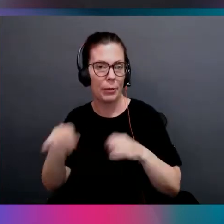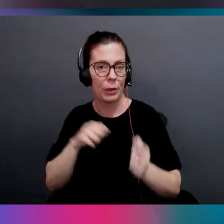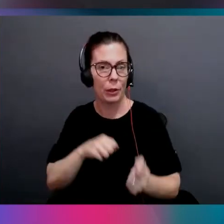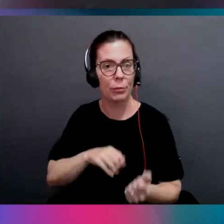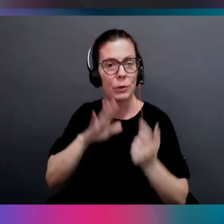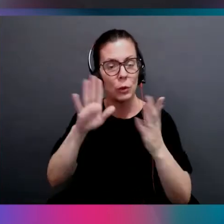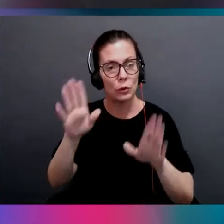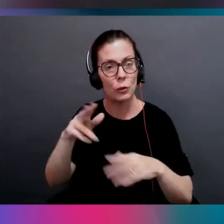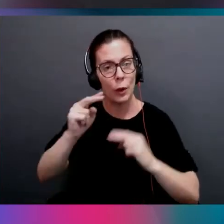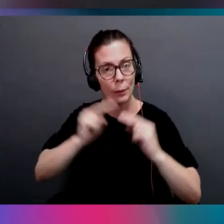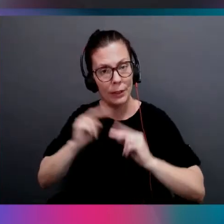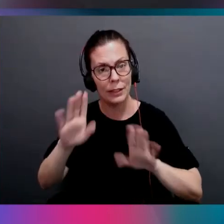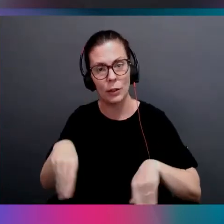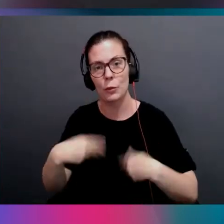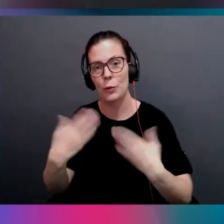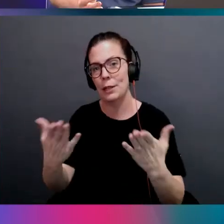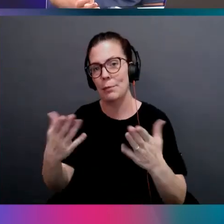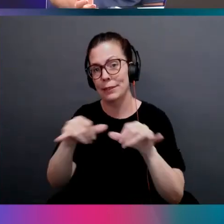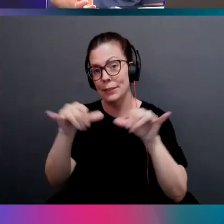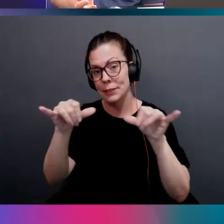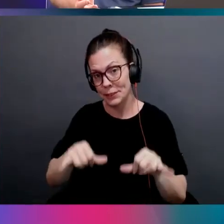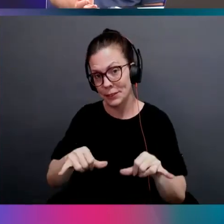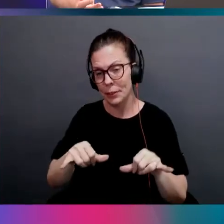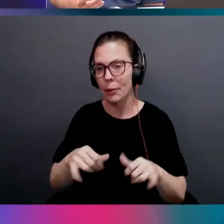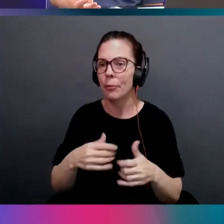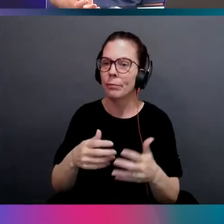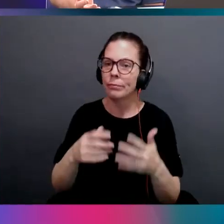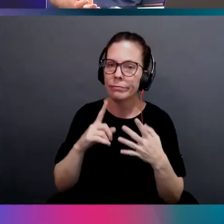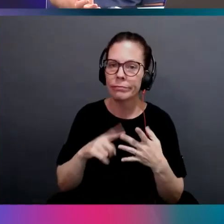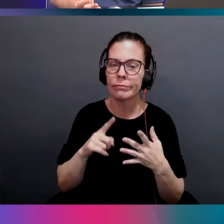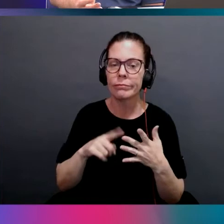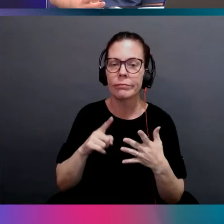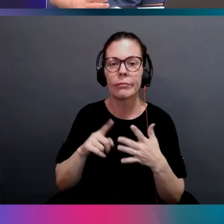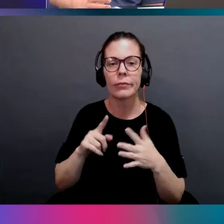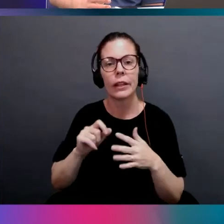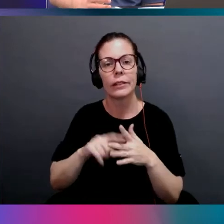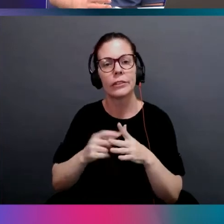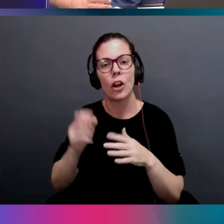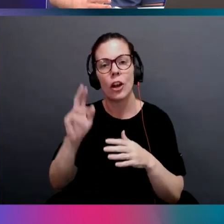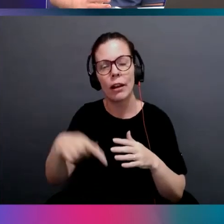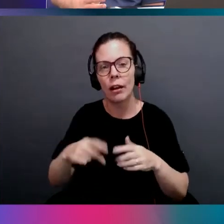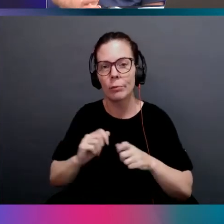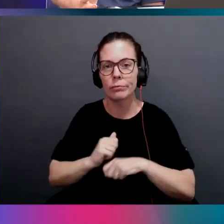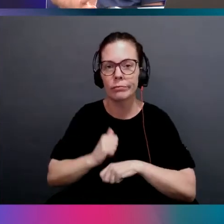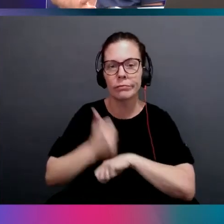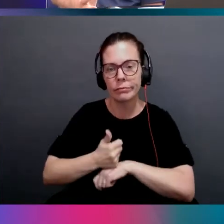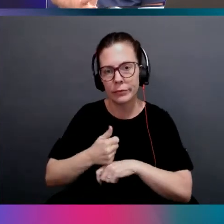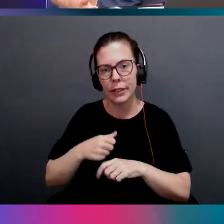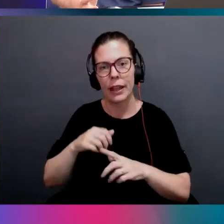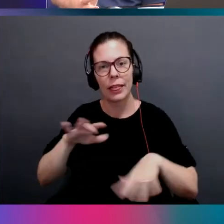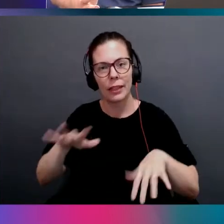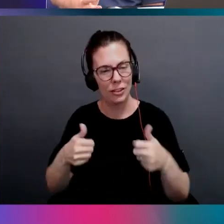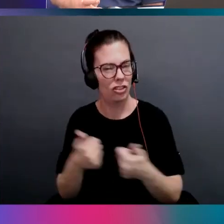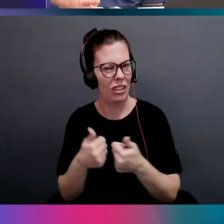systems, go through the ways that startups and some of the challenges that startups deal with, and not just